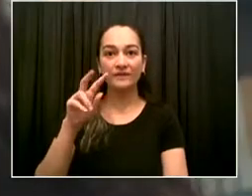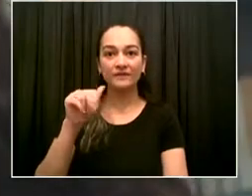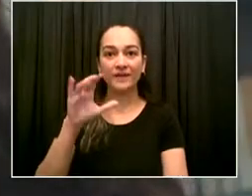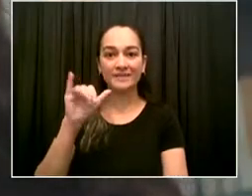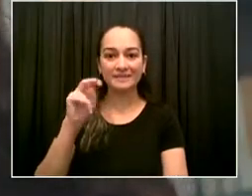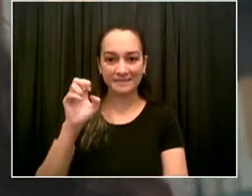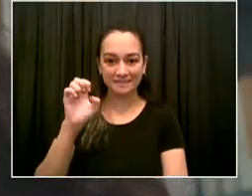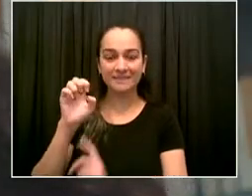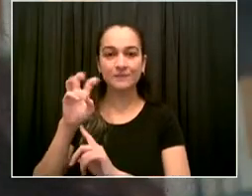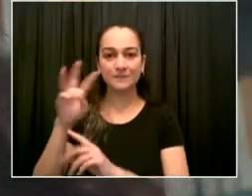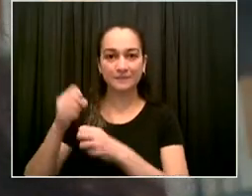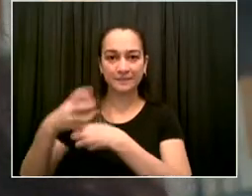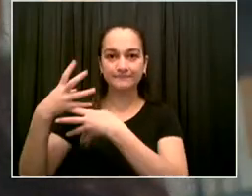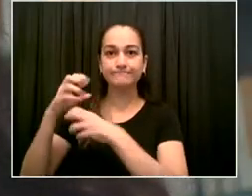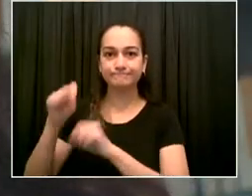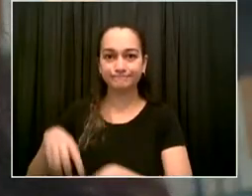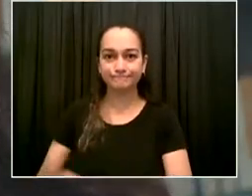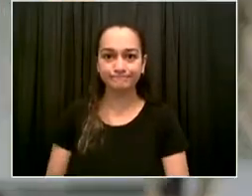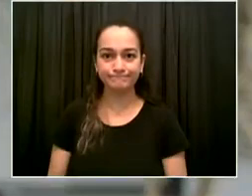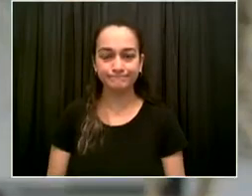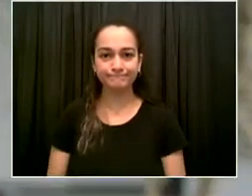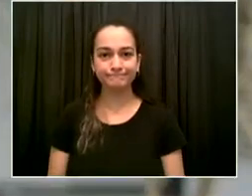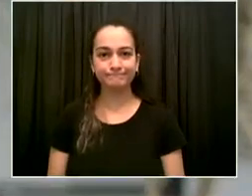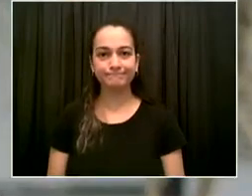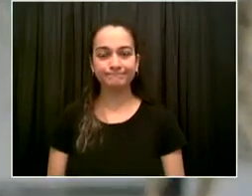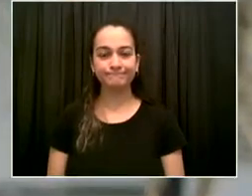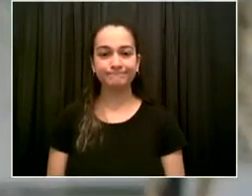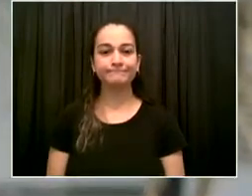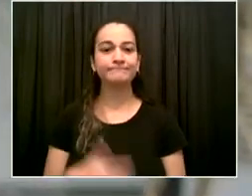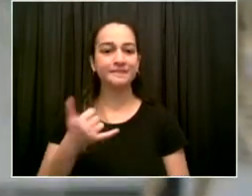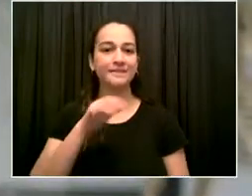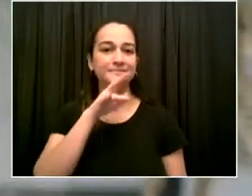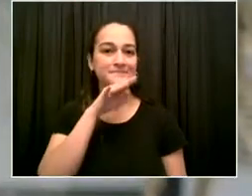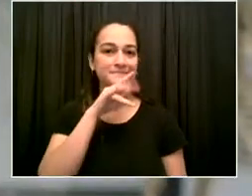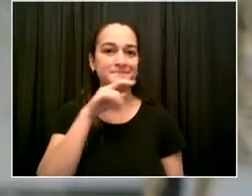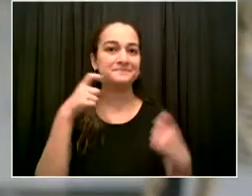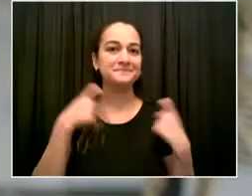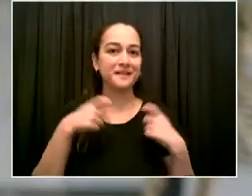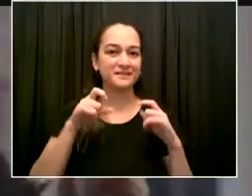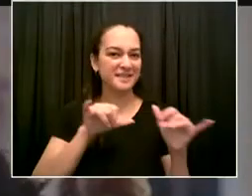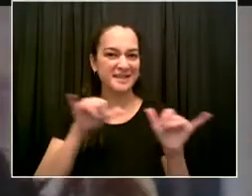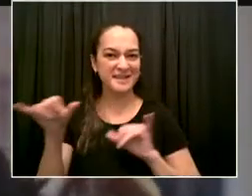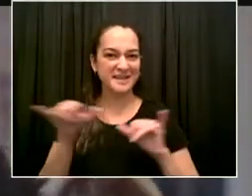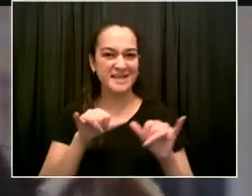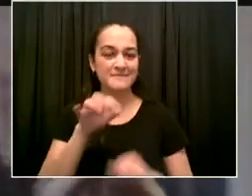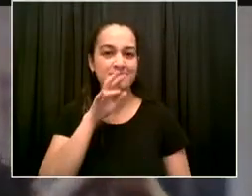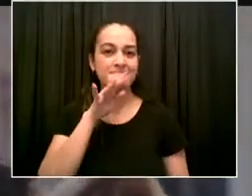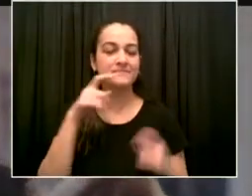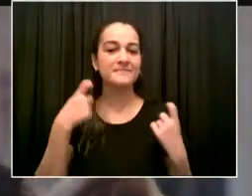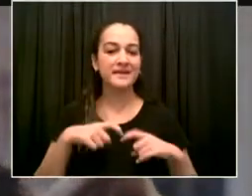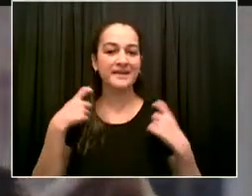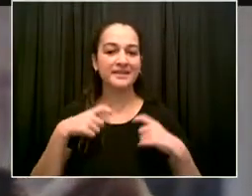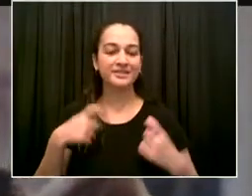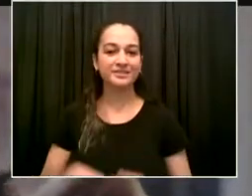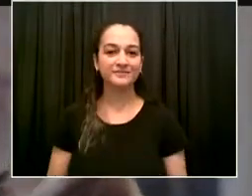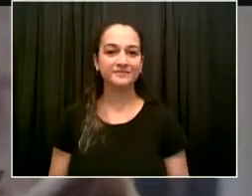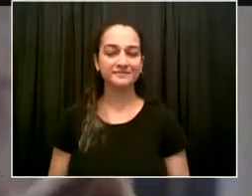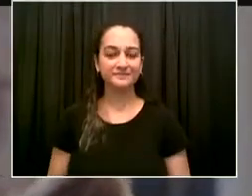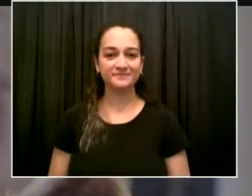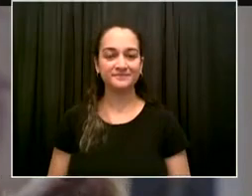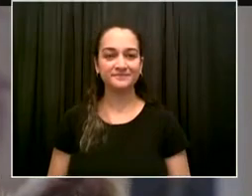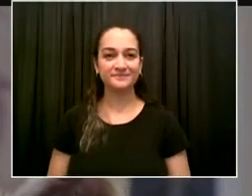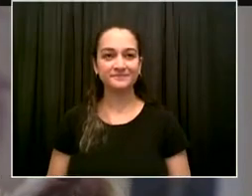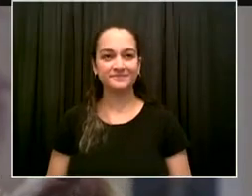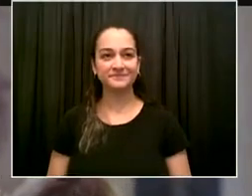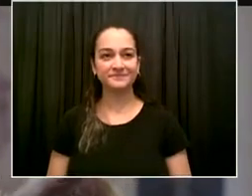Siempre haces todo por mantener a tus hijos a salvo, especialmente durante la pandemia. Si tu hijo tiene al menos 12 años, vacunarlo contra